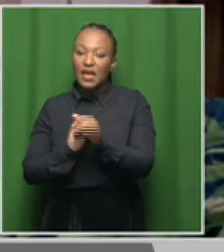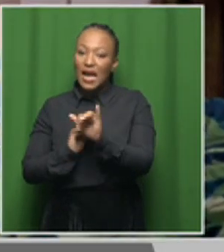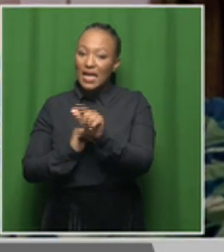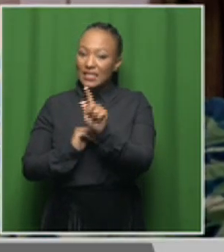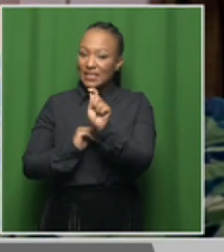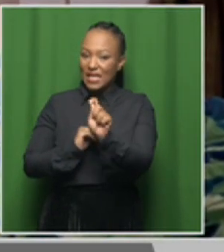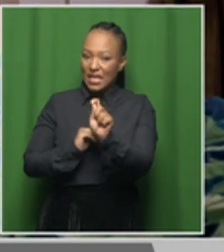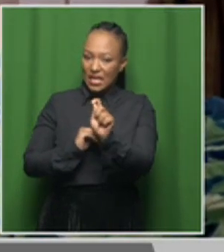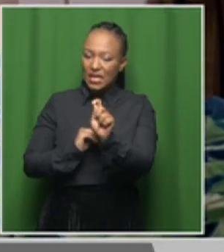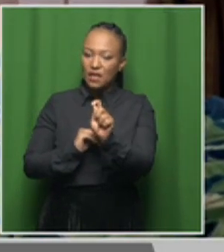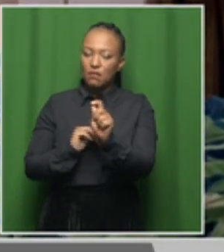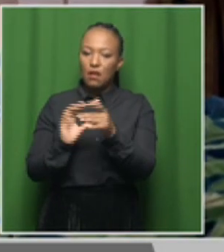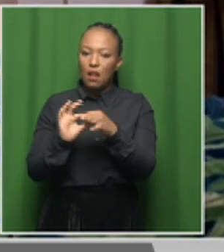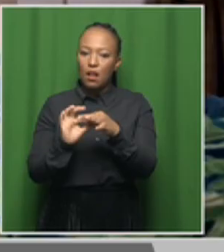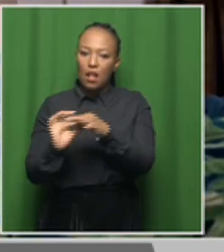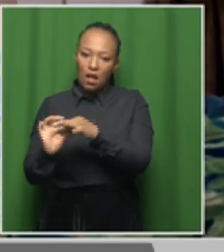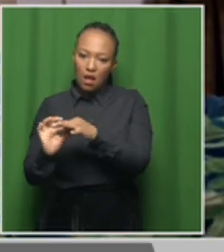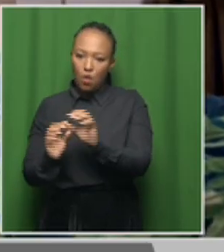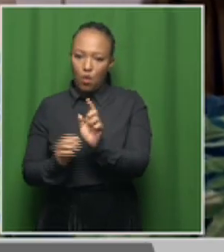to